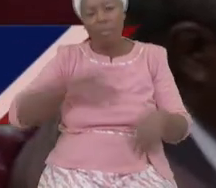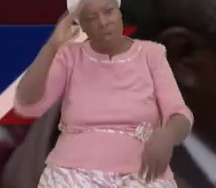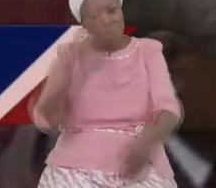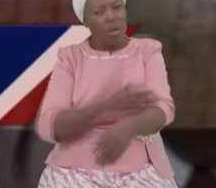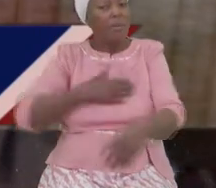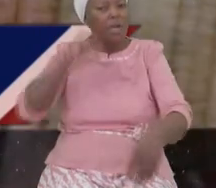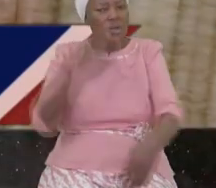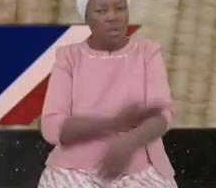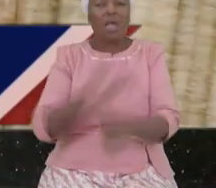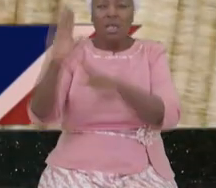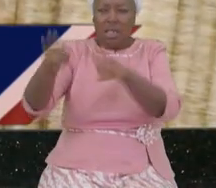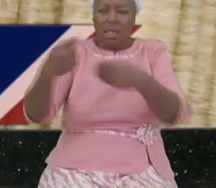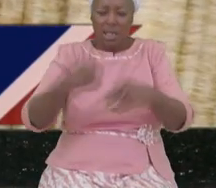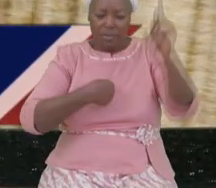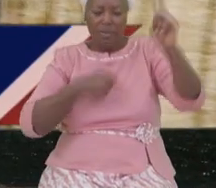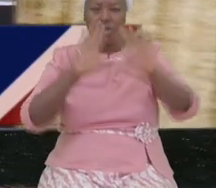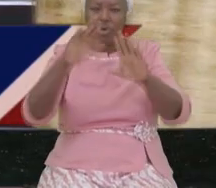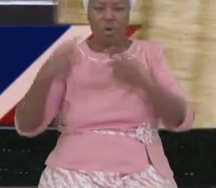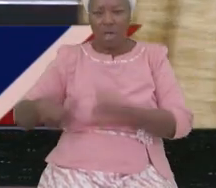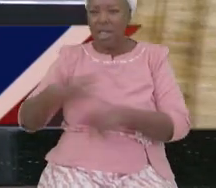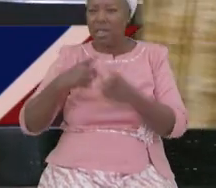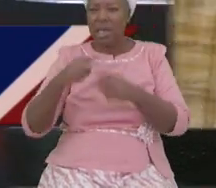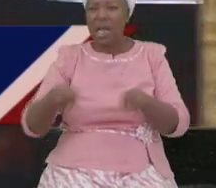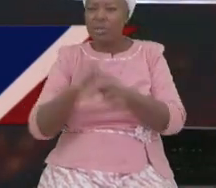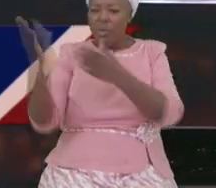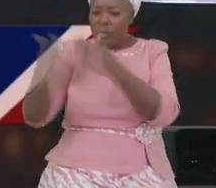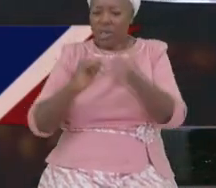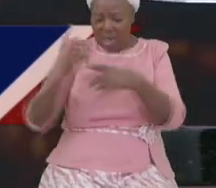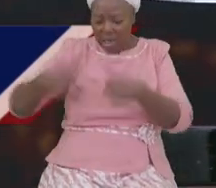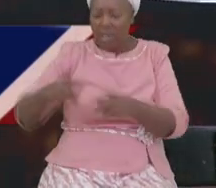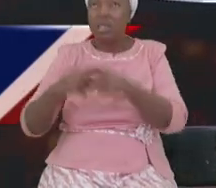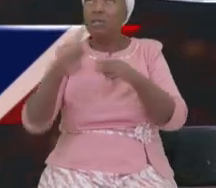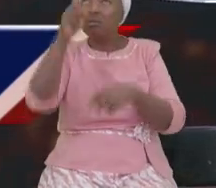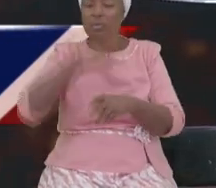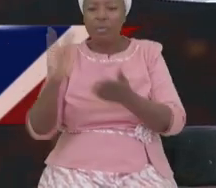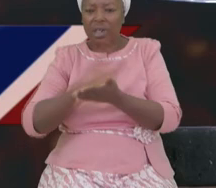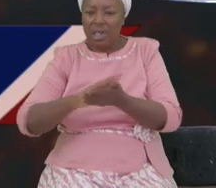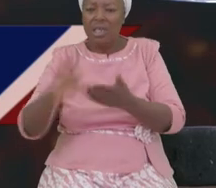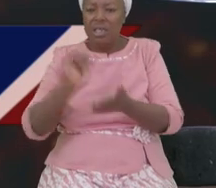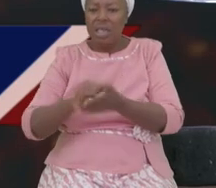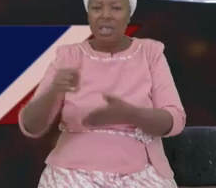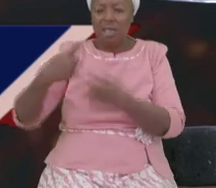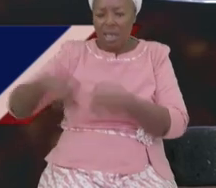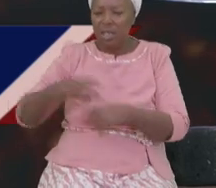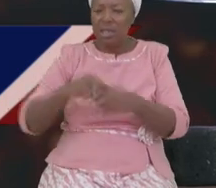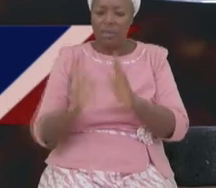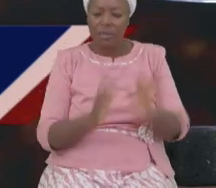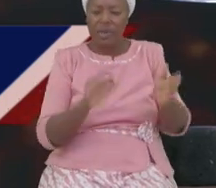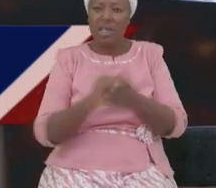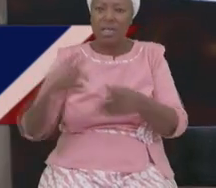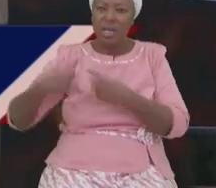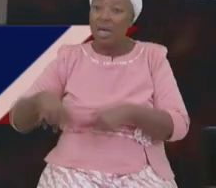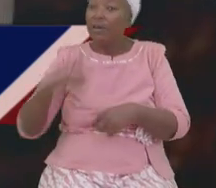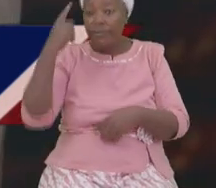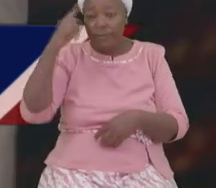me your heart. And as you bring that heart, he cleanses the heart, he purges the heart, he prepares the heart